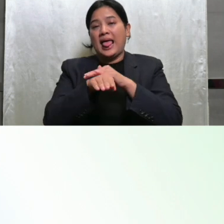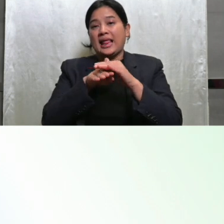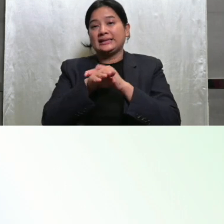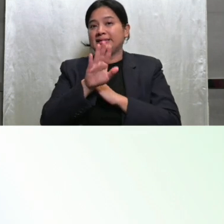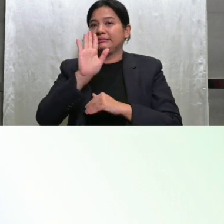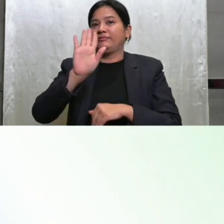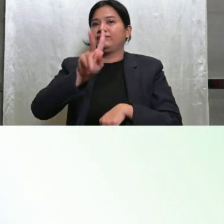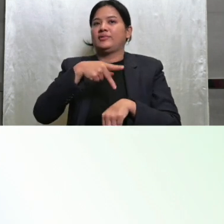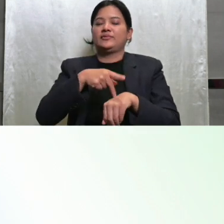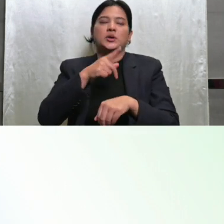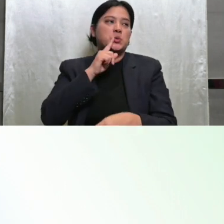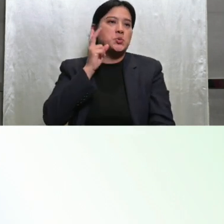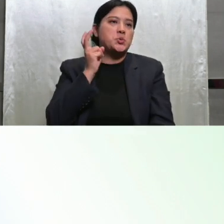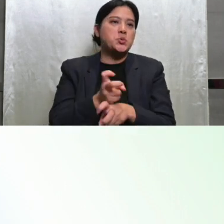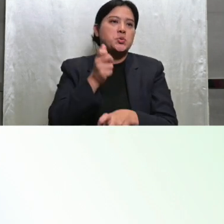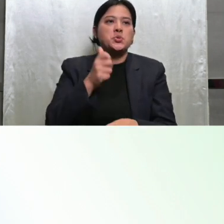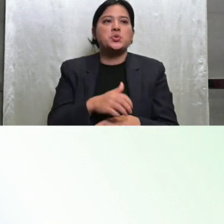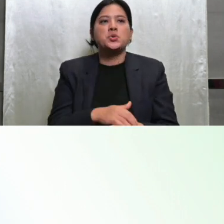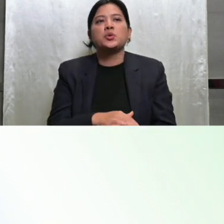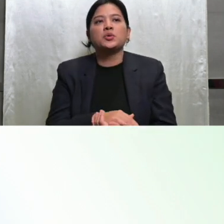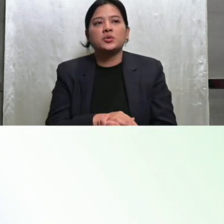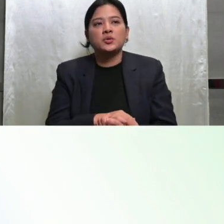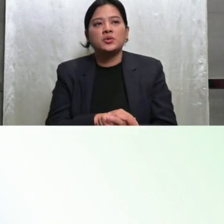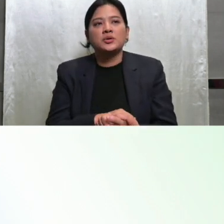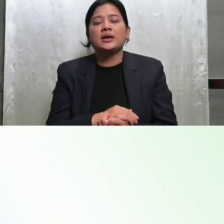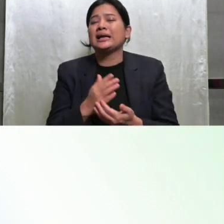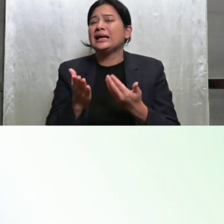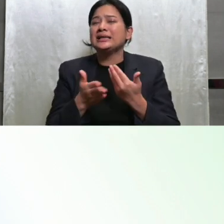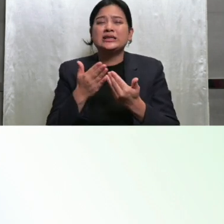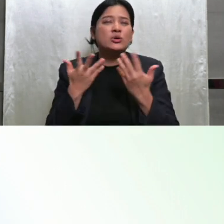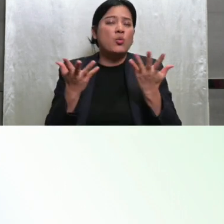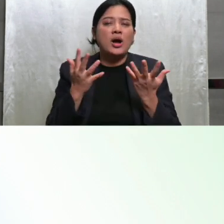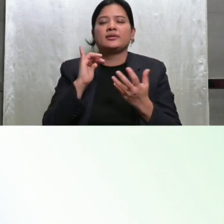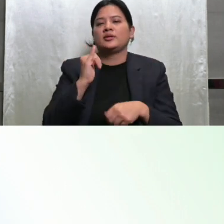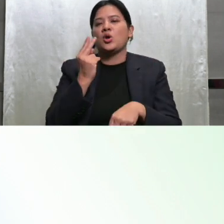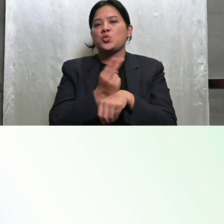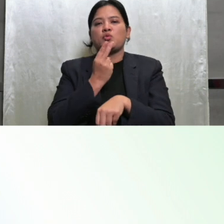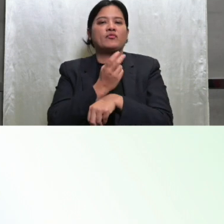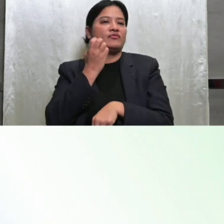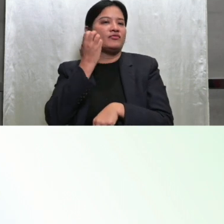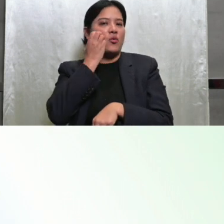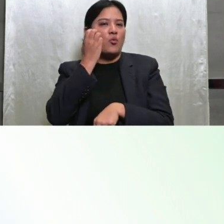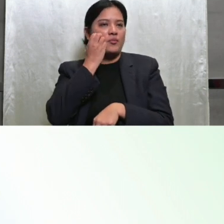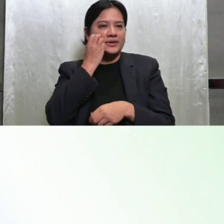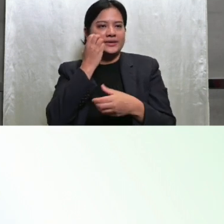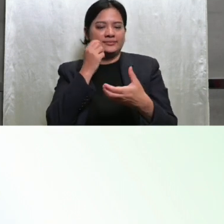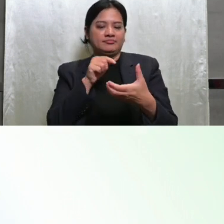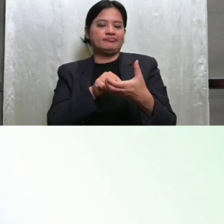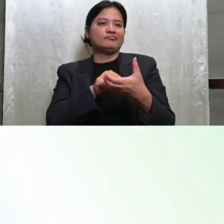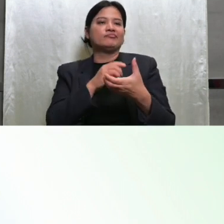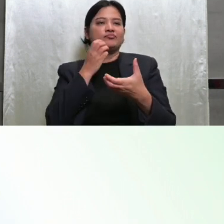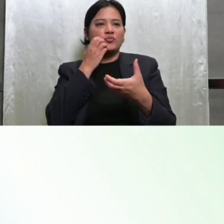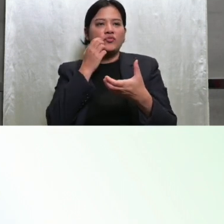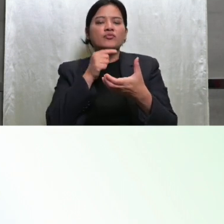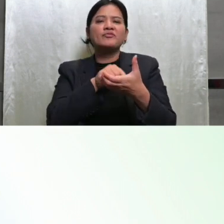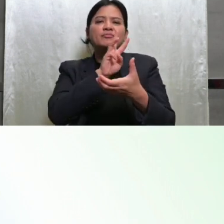a classroom and sort of introduce the platform to them, how it's going to help them prepare for their careers. So